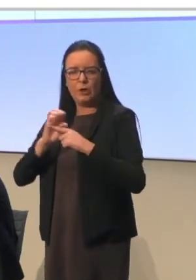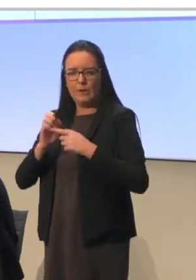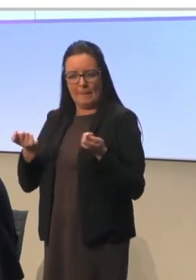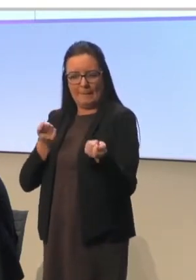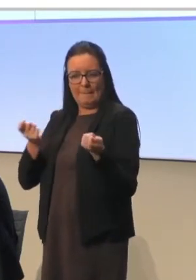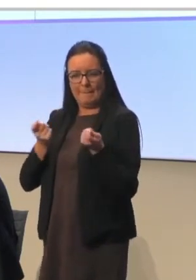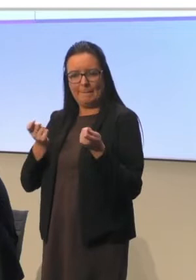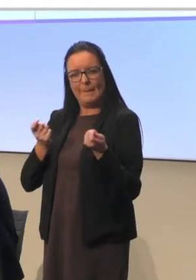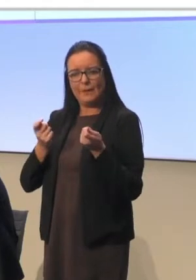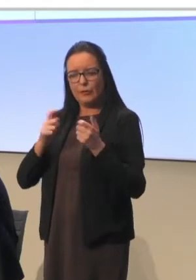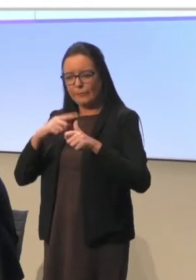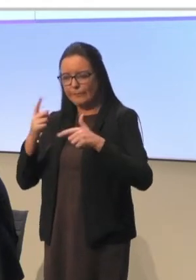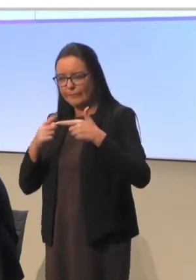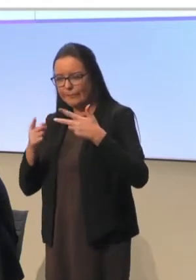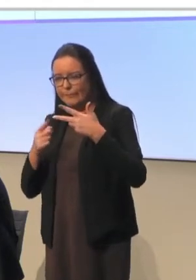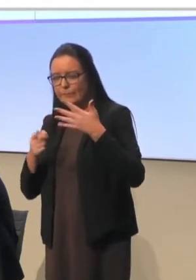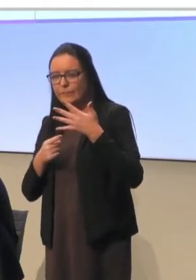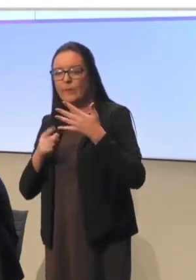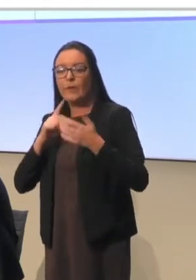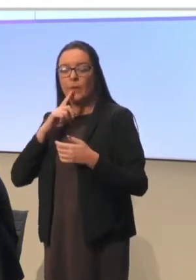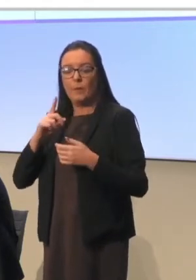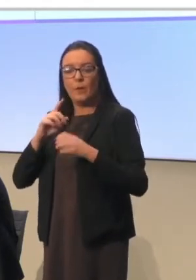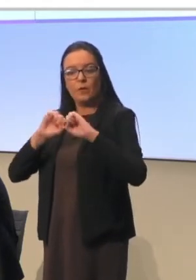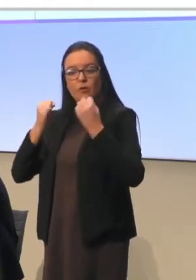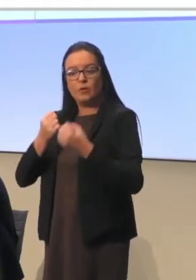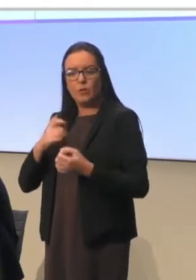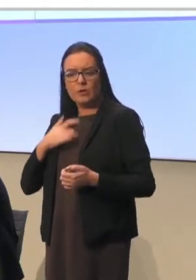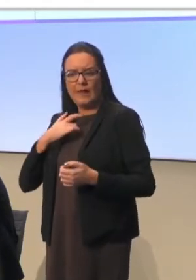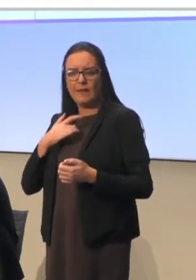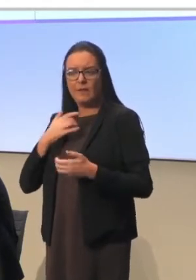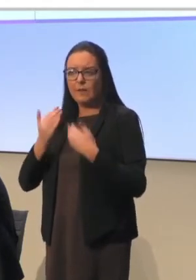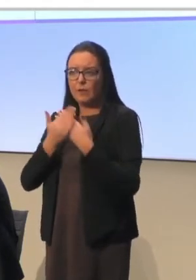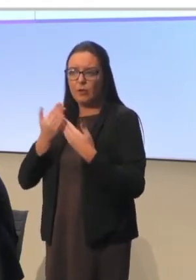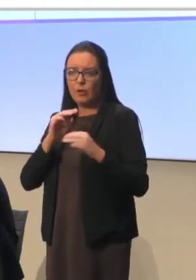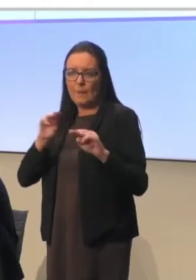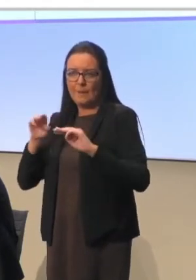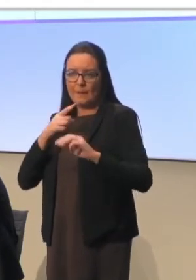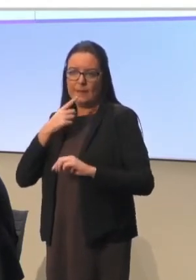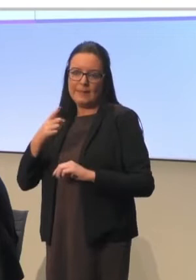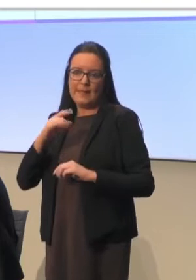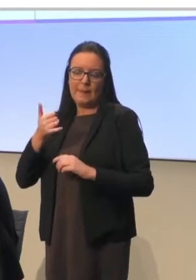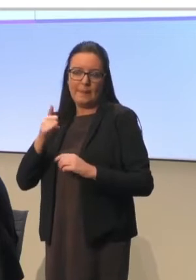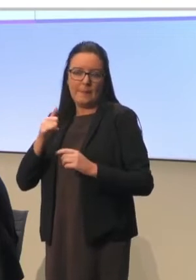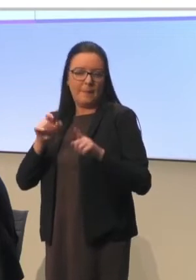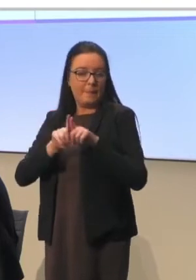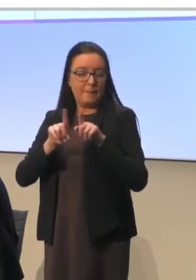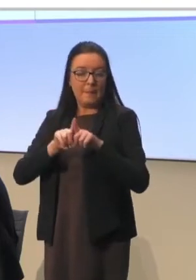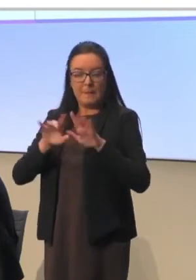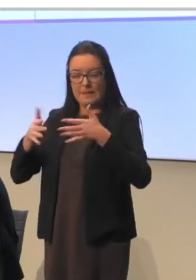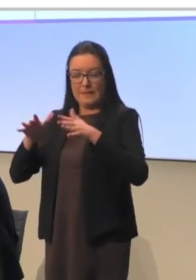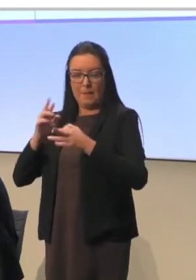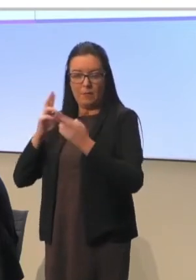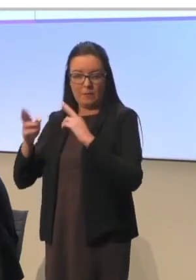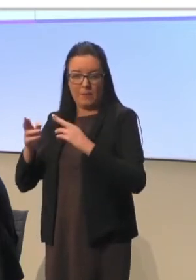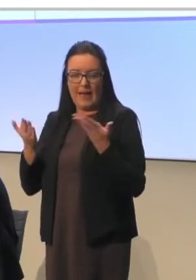In social life, again, we see that as well as being excited about it, young people were worried about it. Sometimes the same young person, the same response in